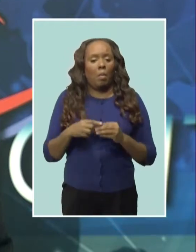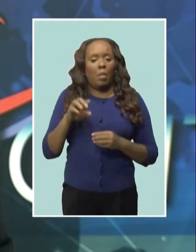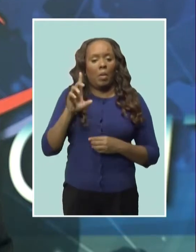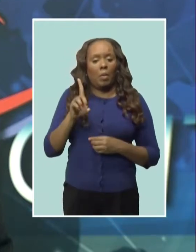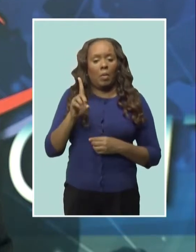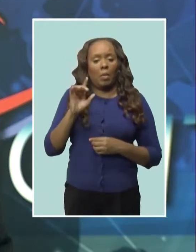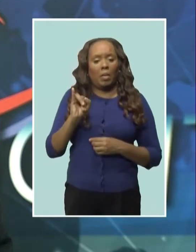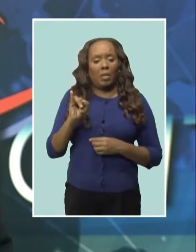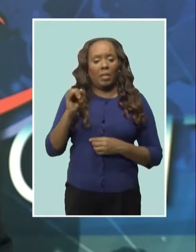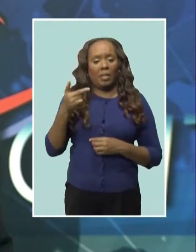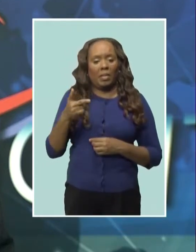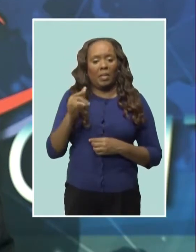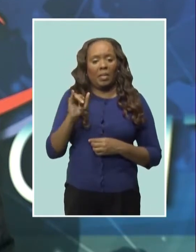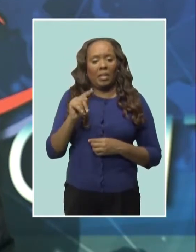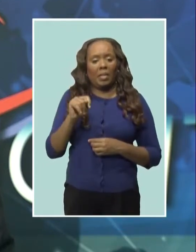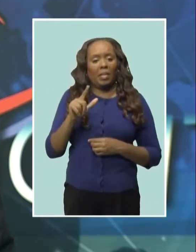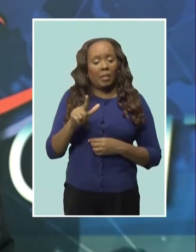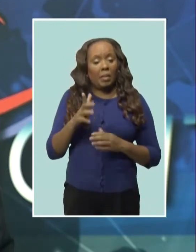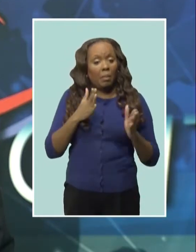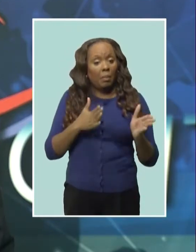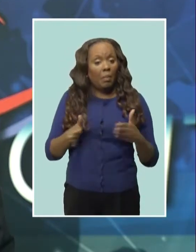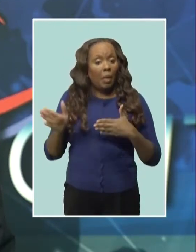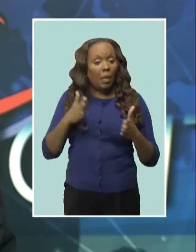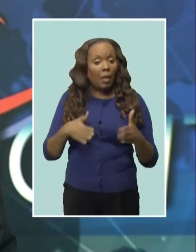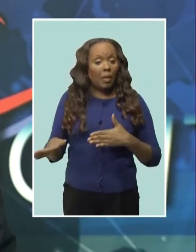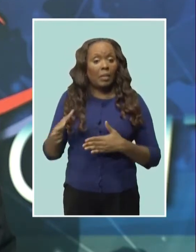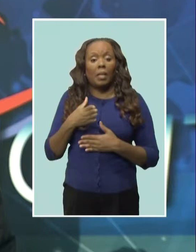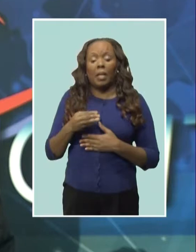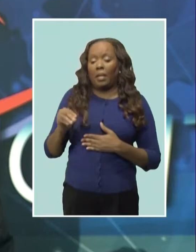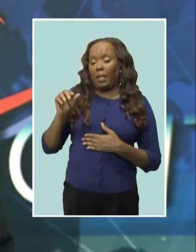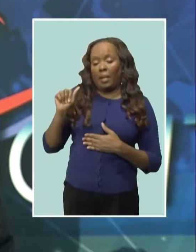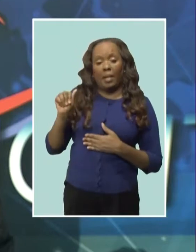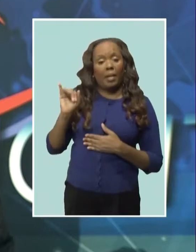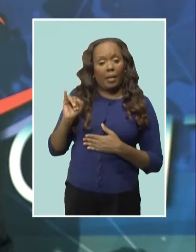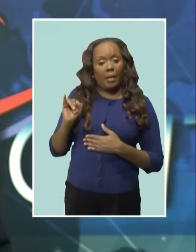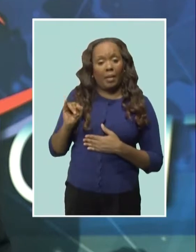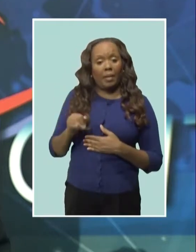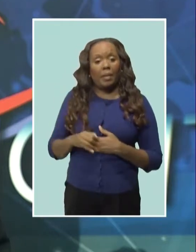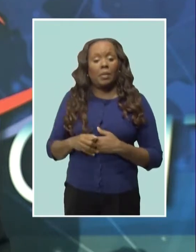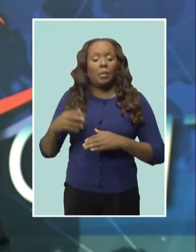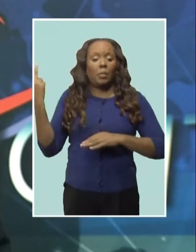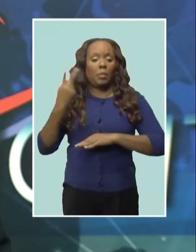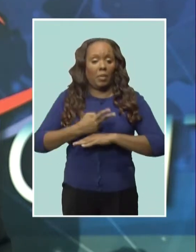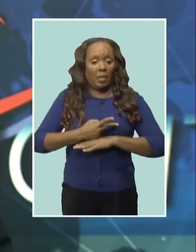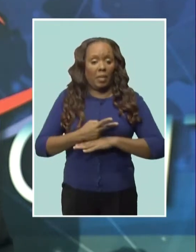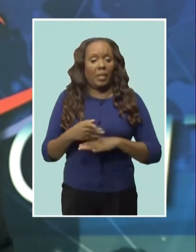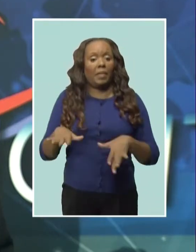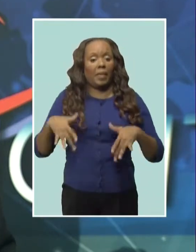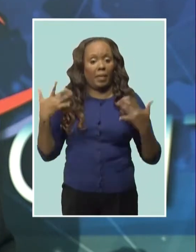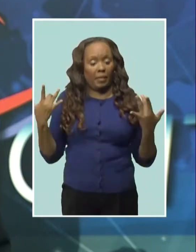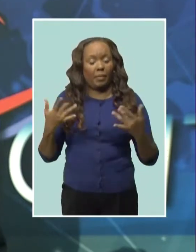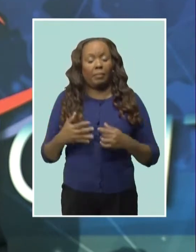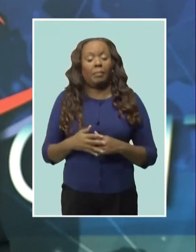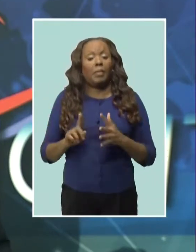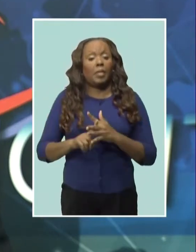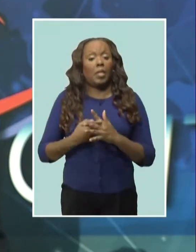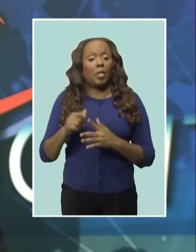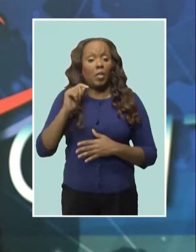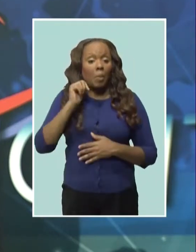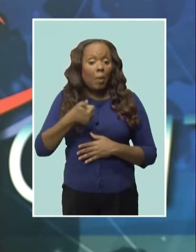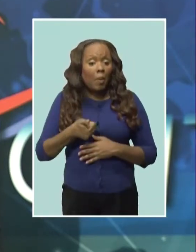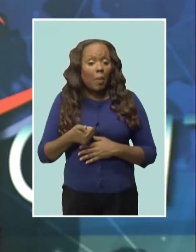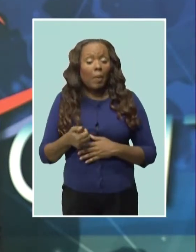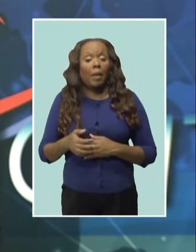Your Digital Strategy with Artificial Intelligence. That two-day event kicks off tomorrow and is being facilitated by